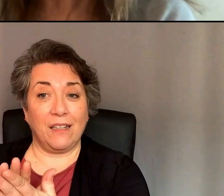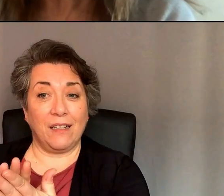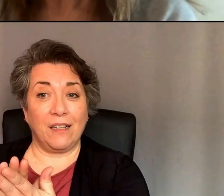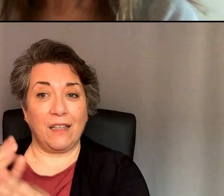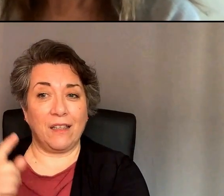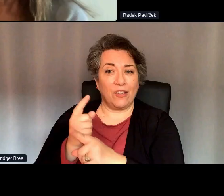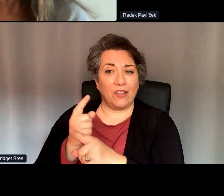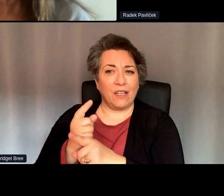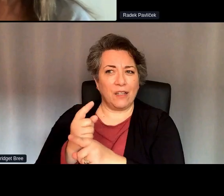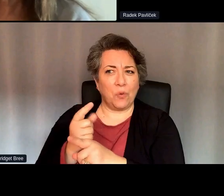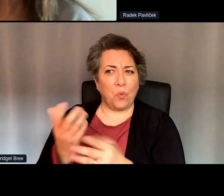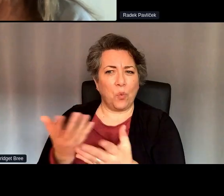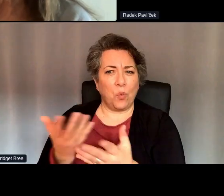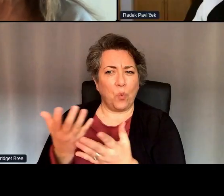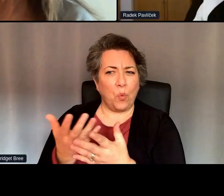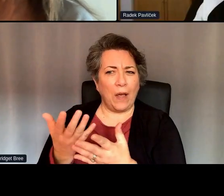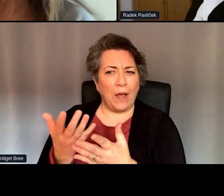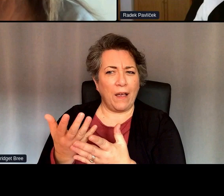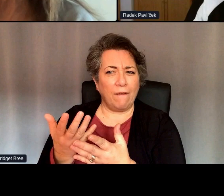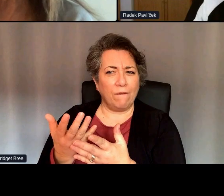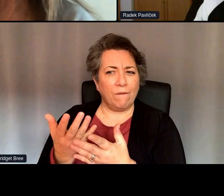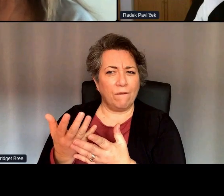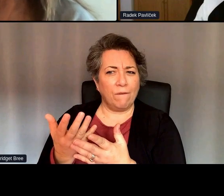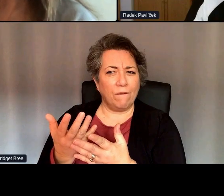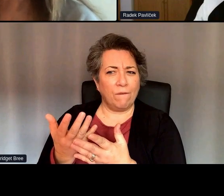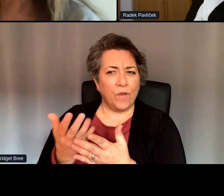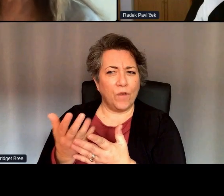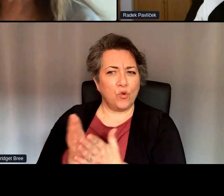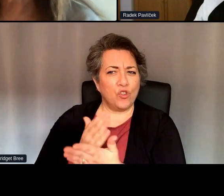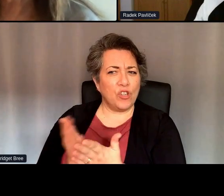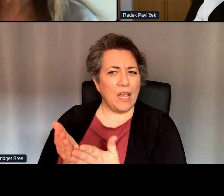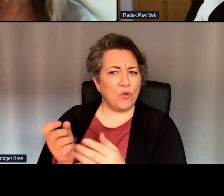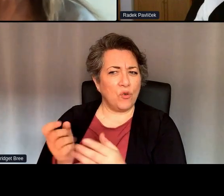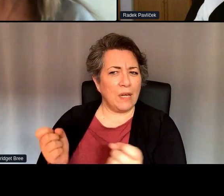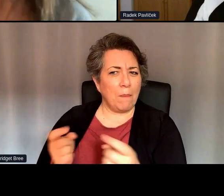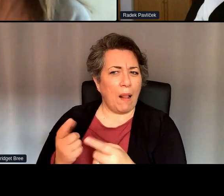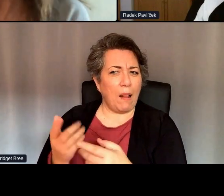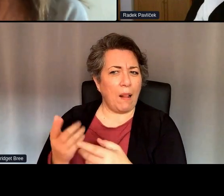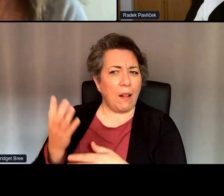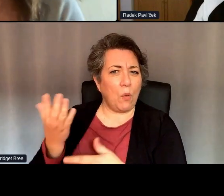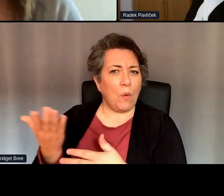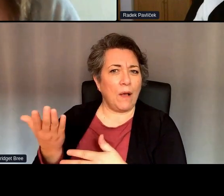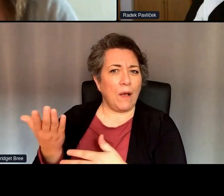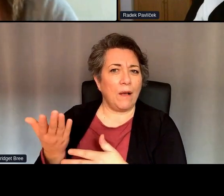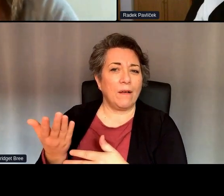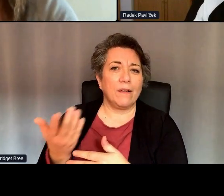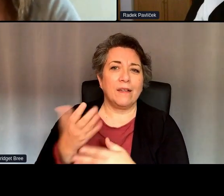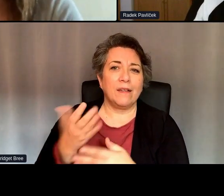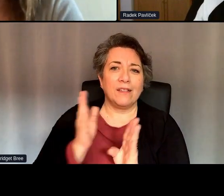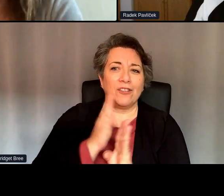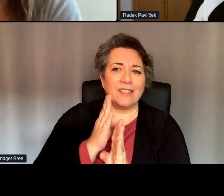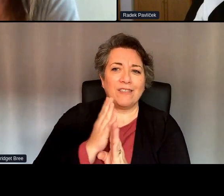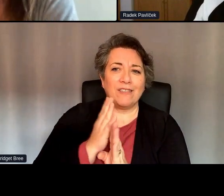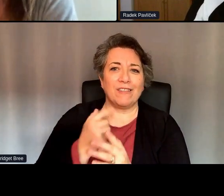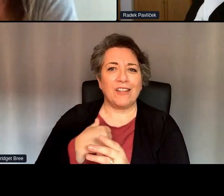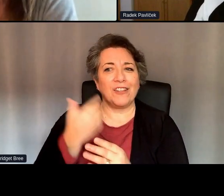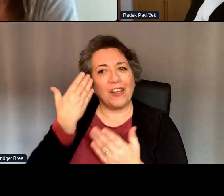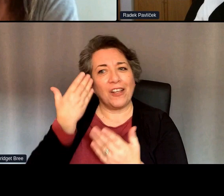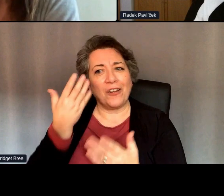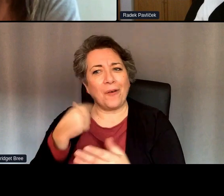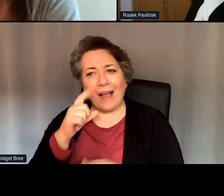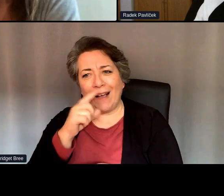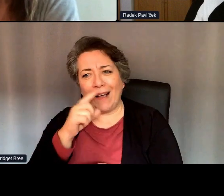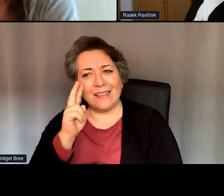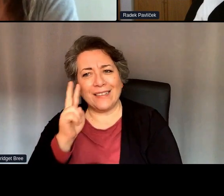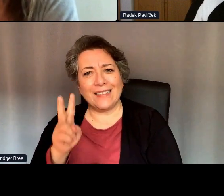but I hope you shared it somewhere. Then we'll be happy to provide that. It's not secret. It's just that I just don't find